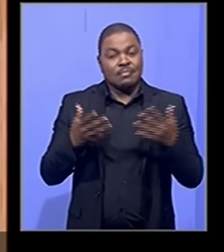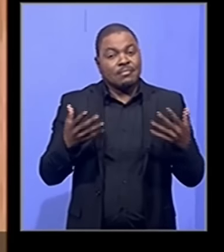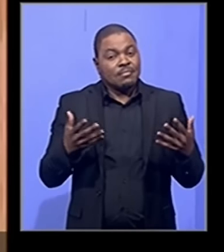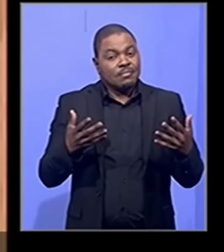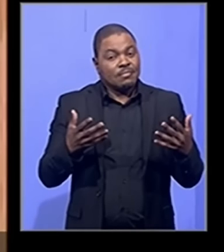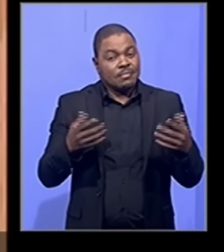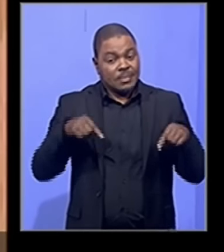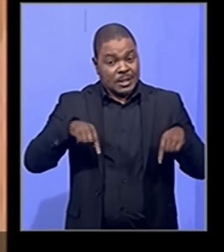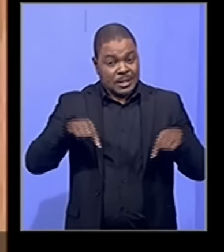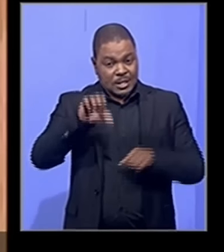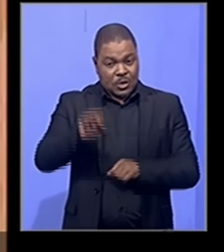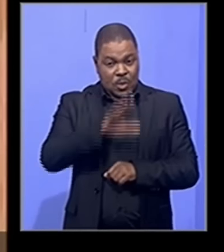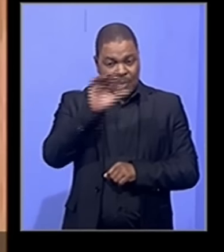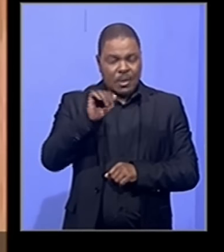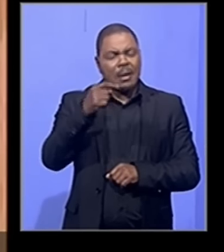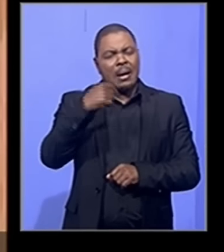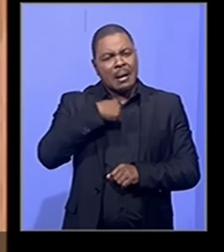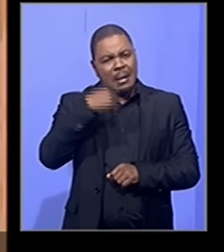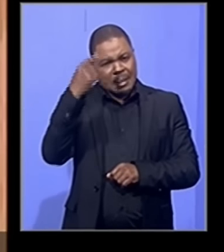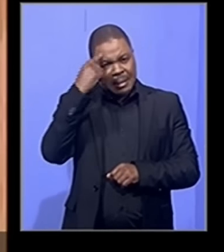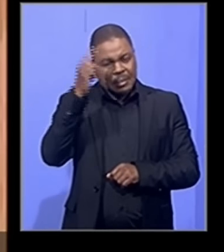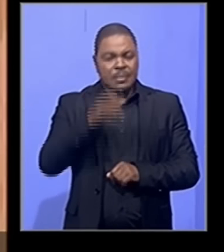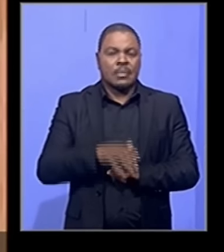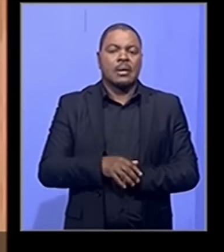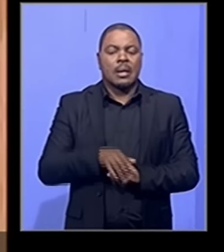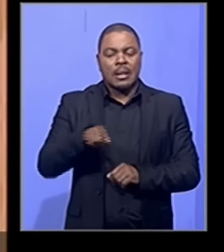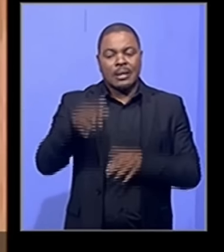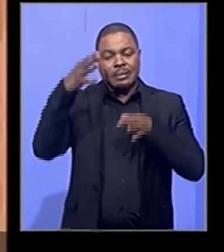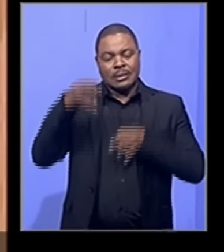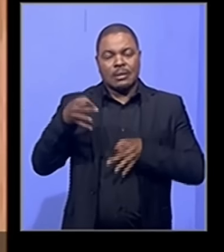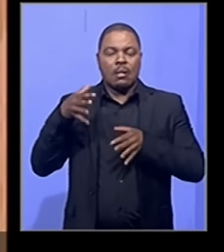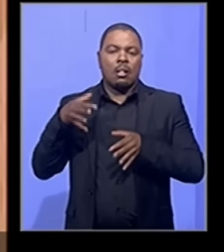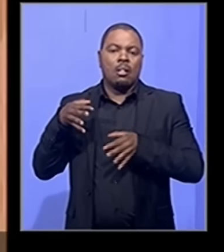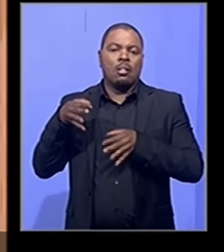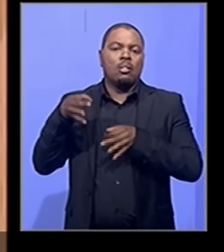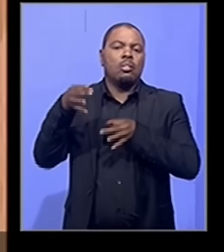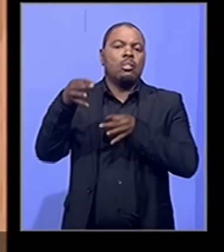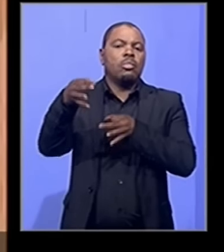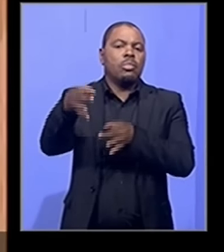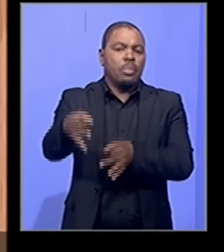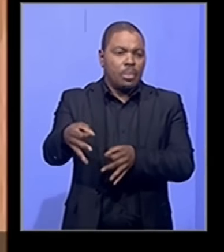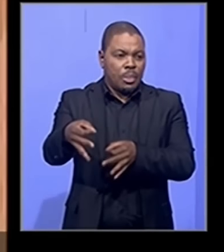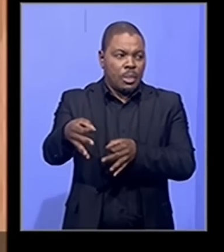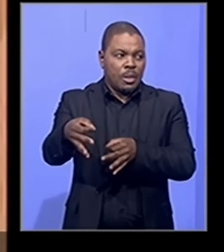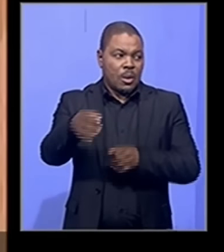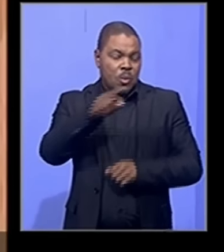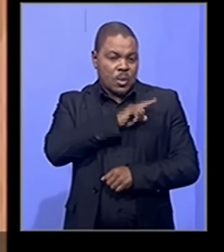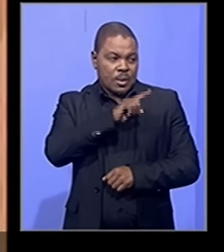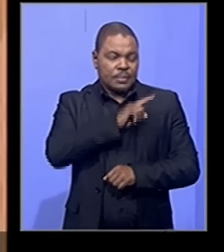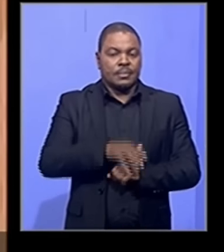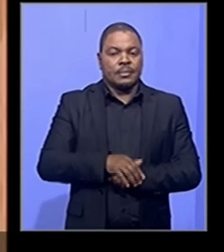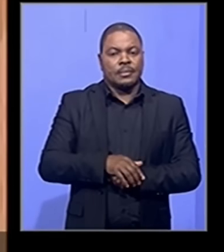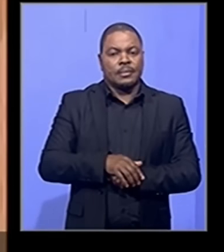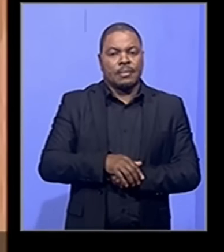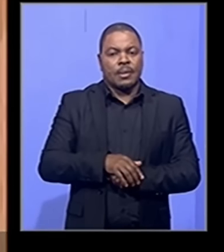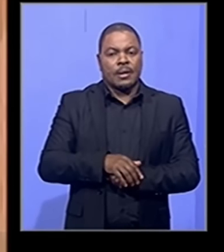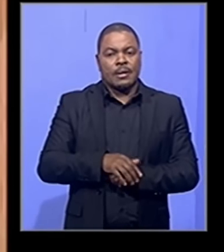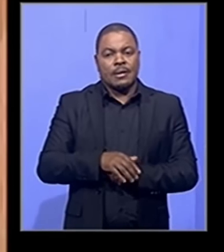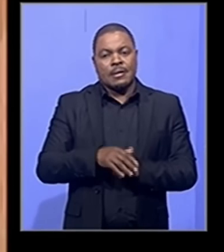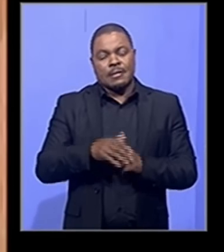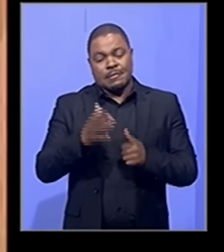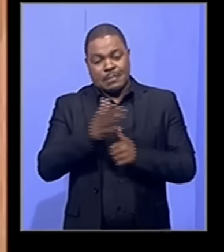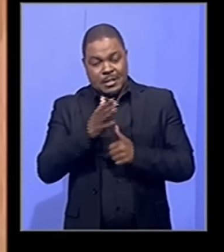South Africa, I think that it has been delayed by the idea that you put stick